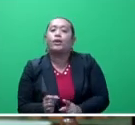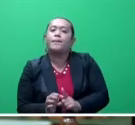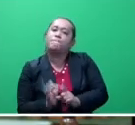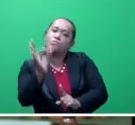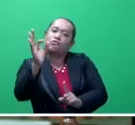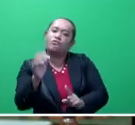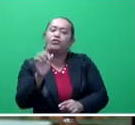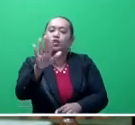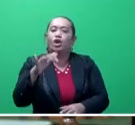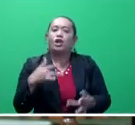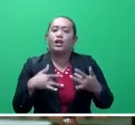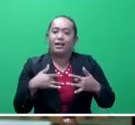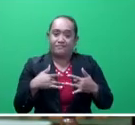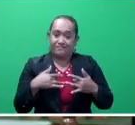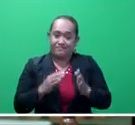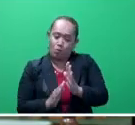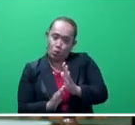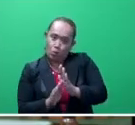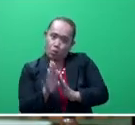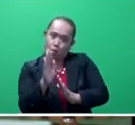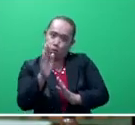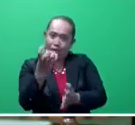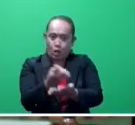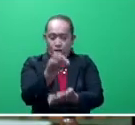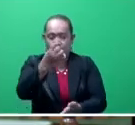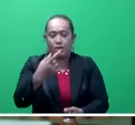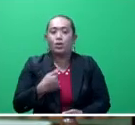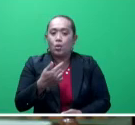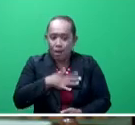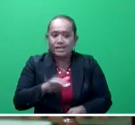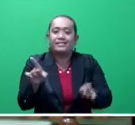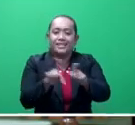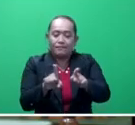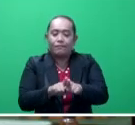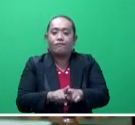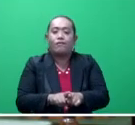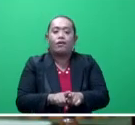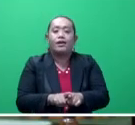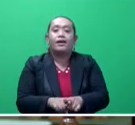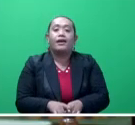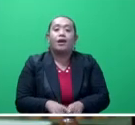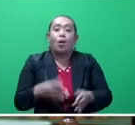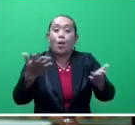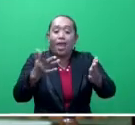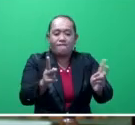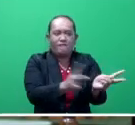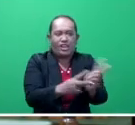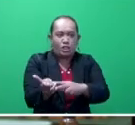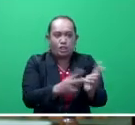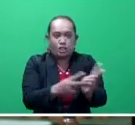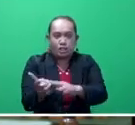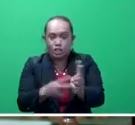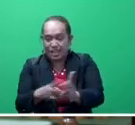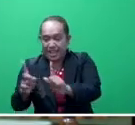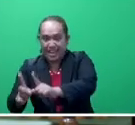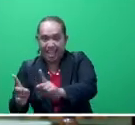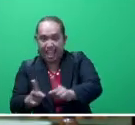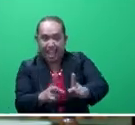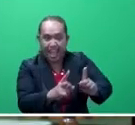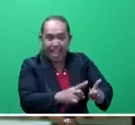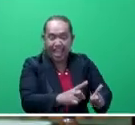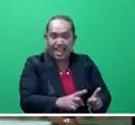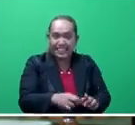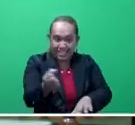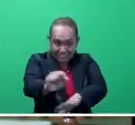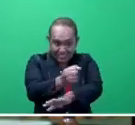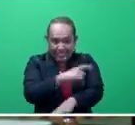we expect income for our fishers and coastal communities to steadily rise, and we expect more young people to